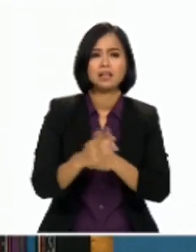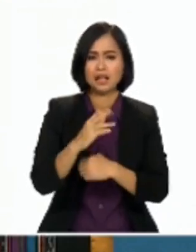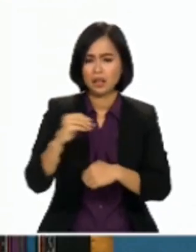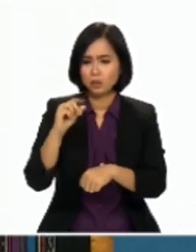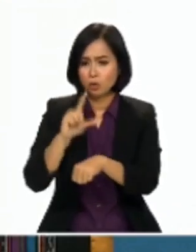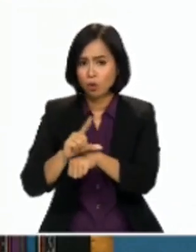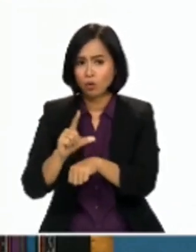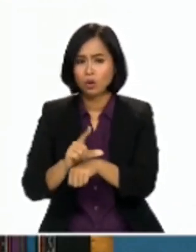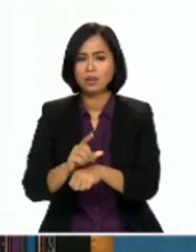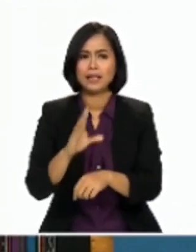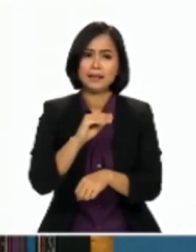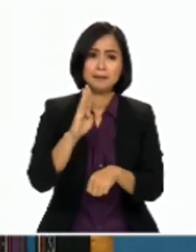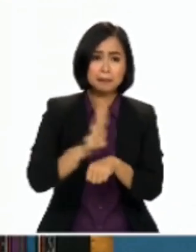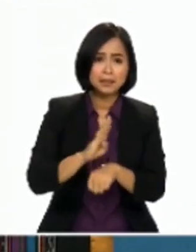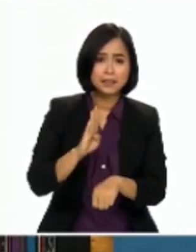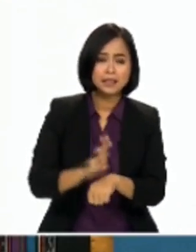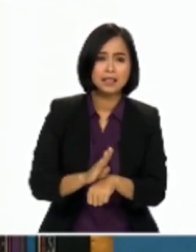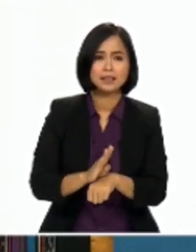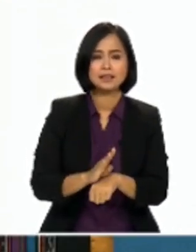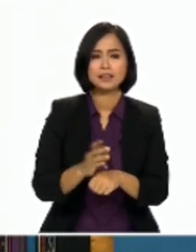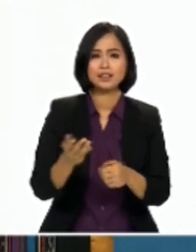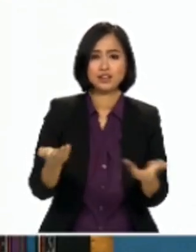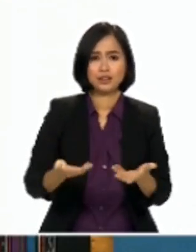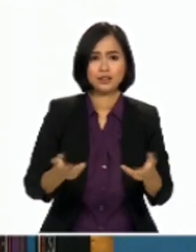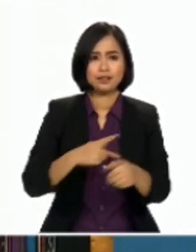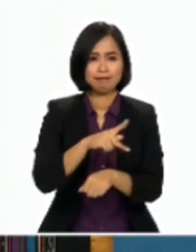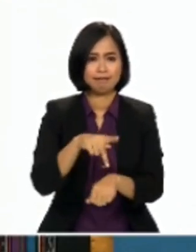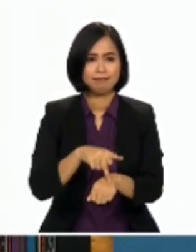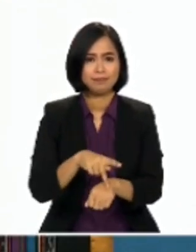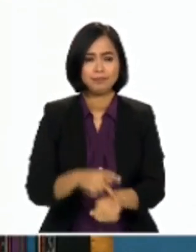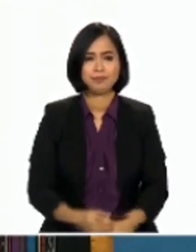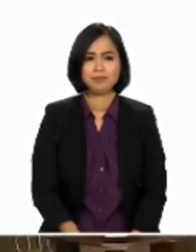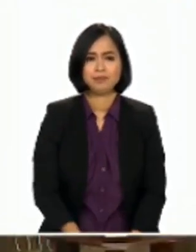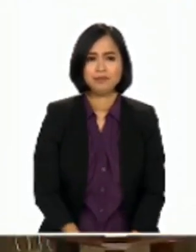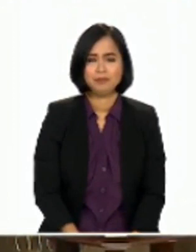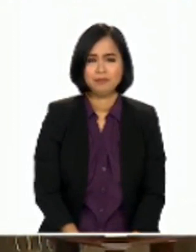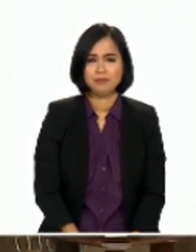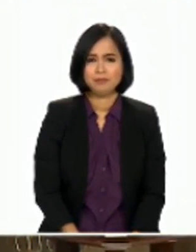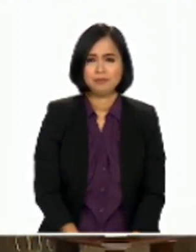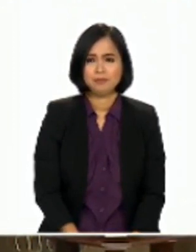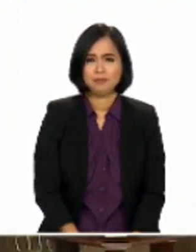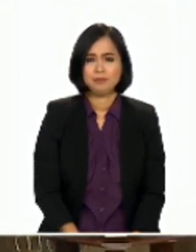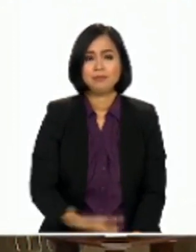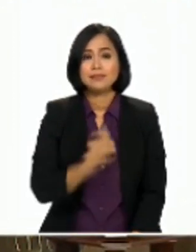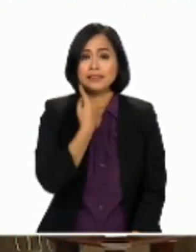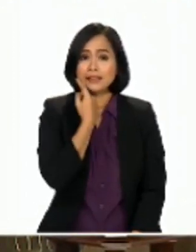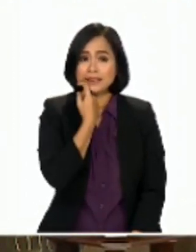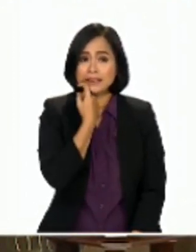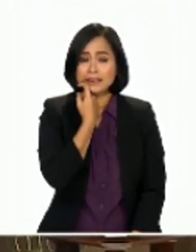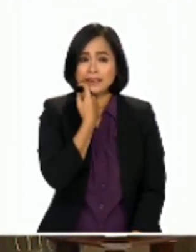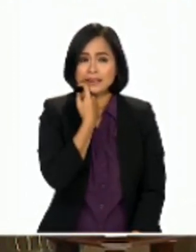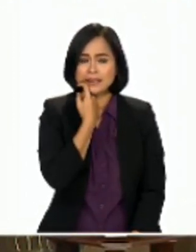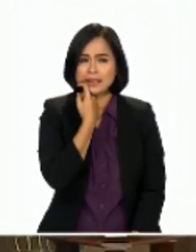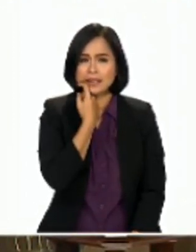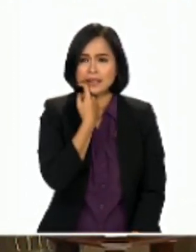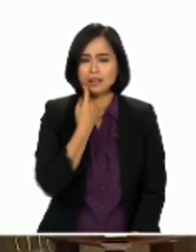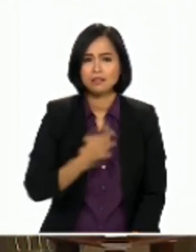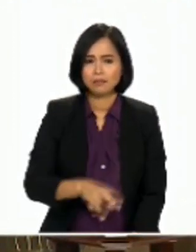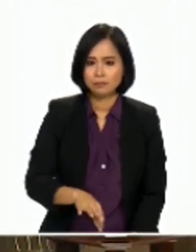the business sector in this country. The recent uncovering of the massive